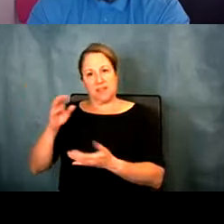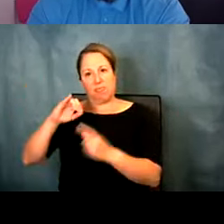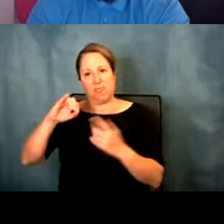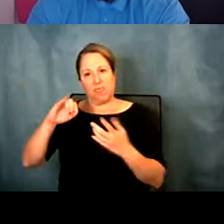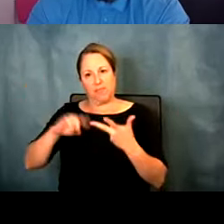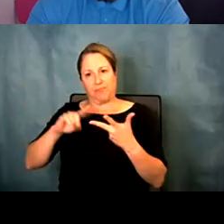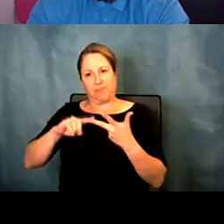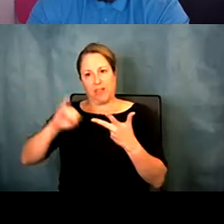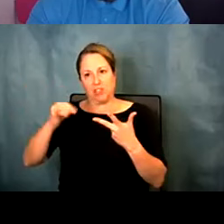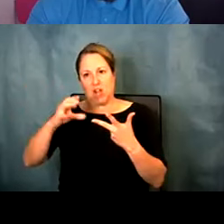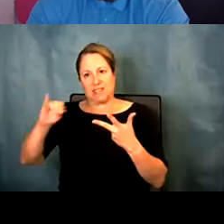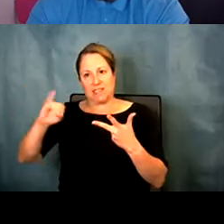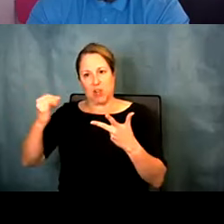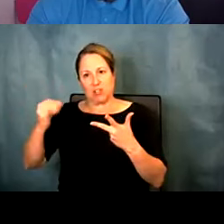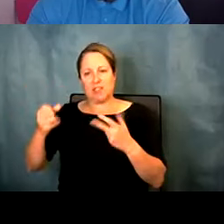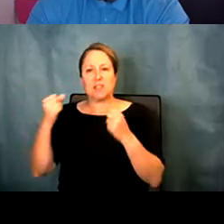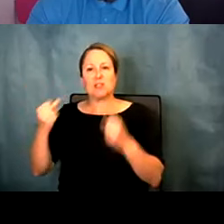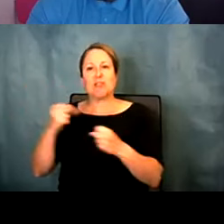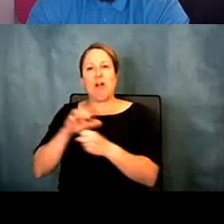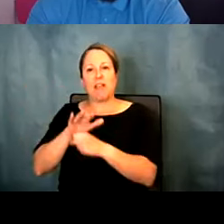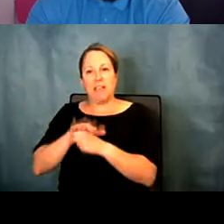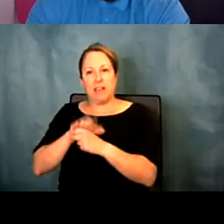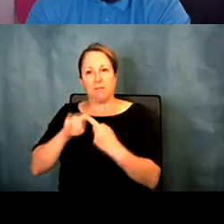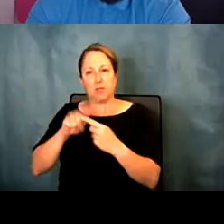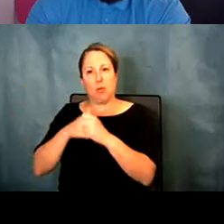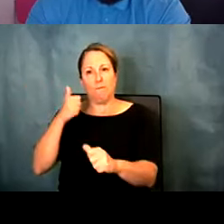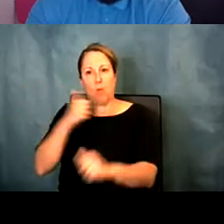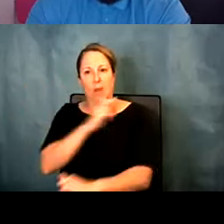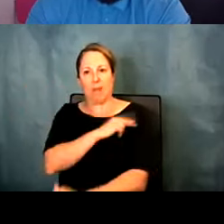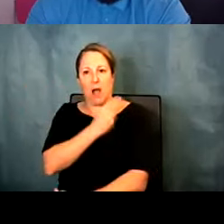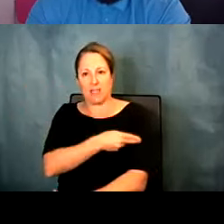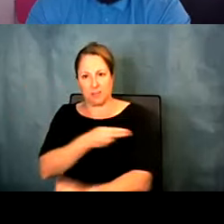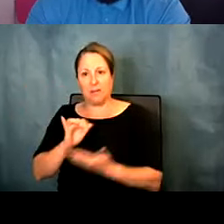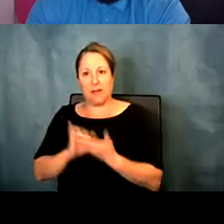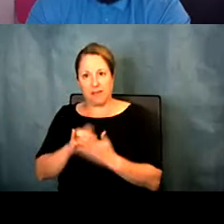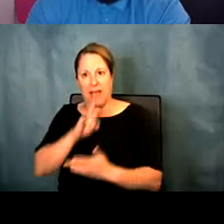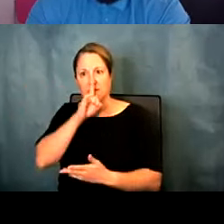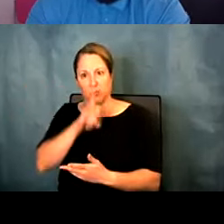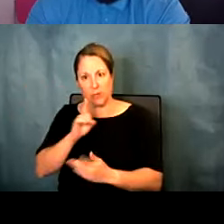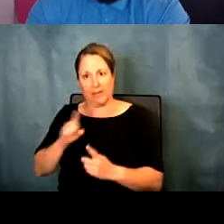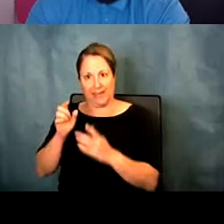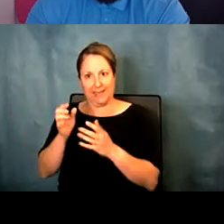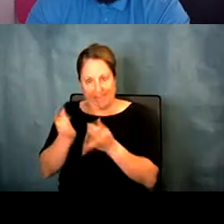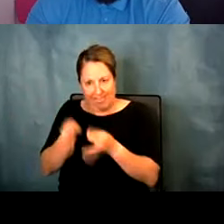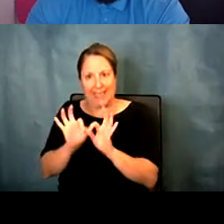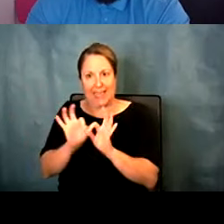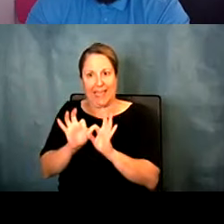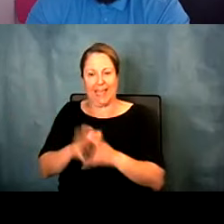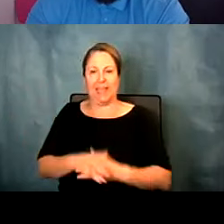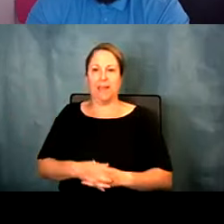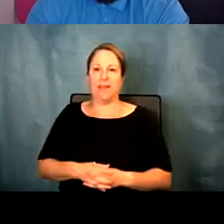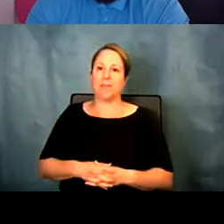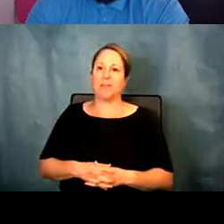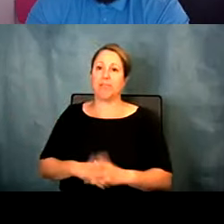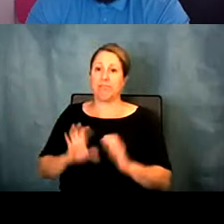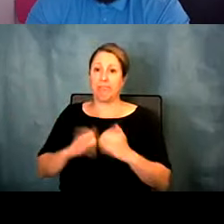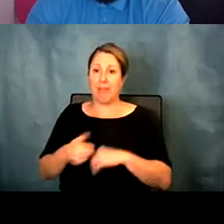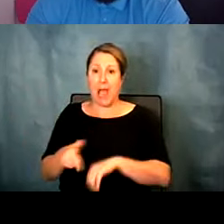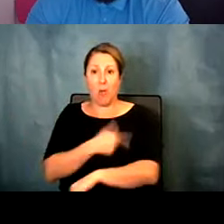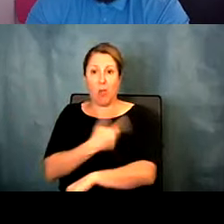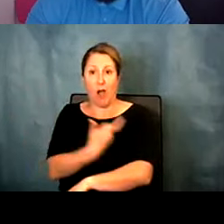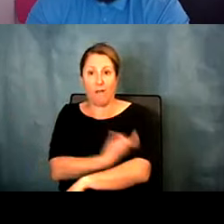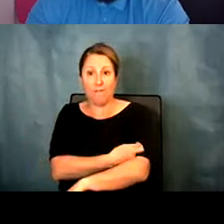of the hospital. And I think that that's kind of the key thing. In regards to how long these will